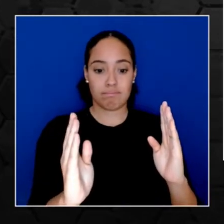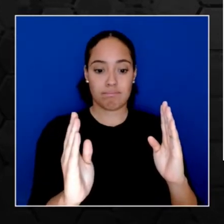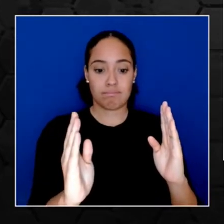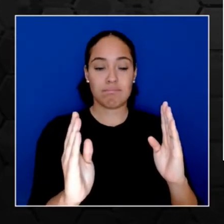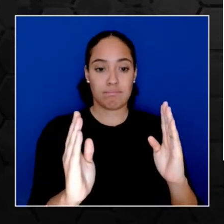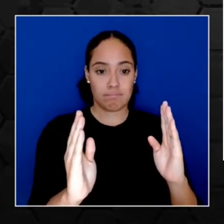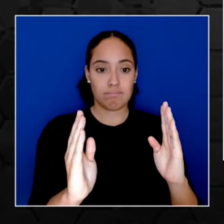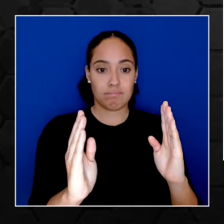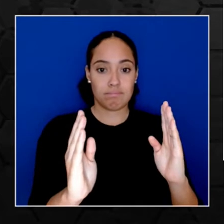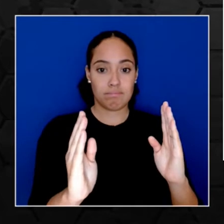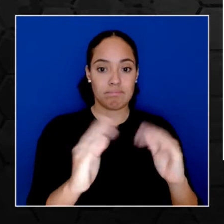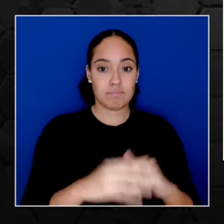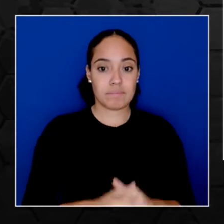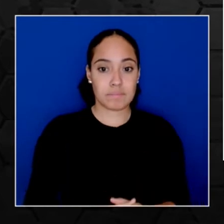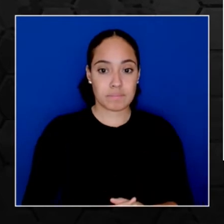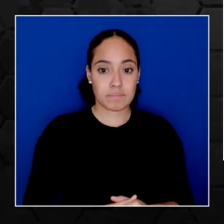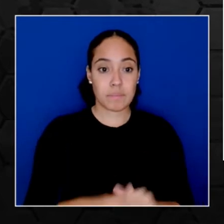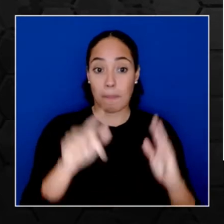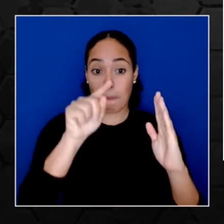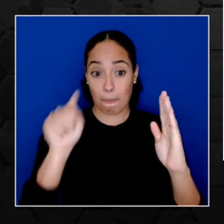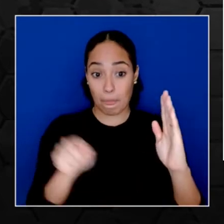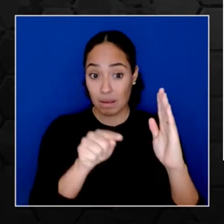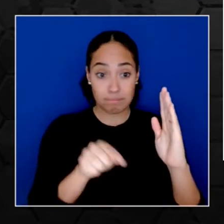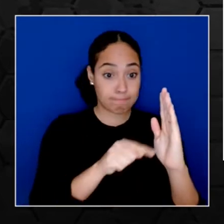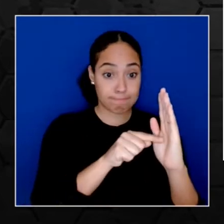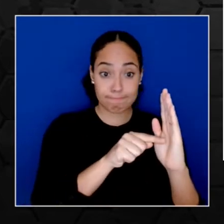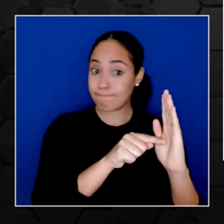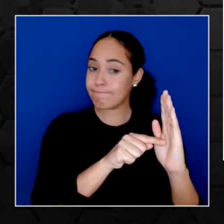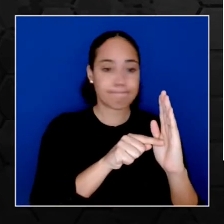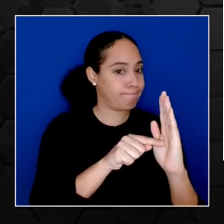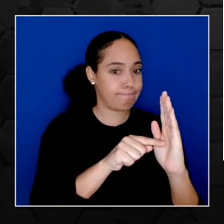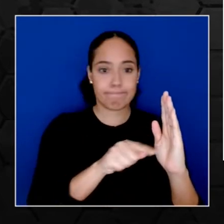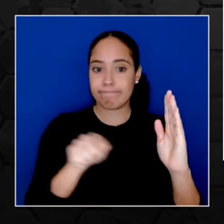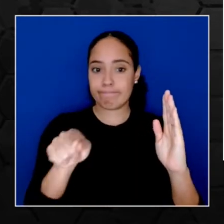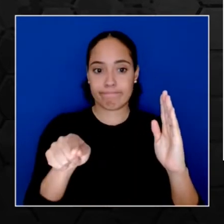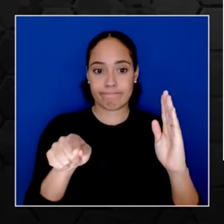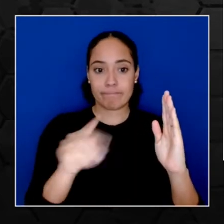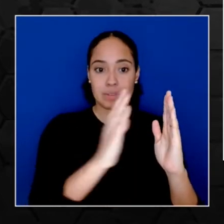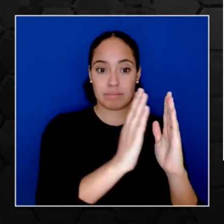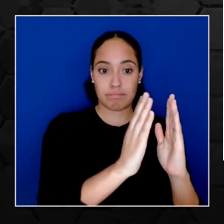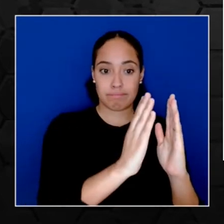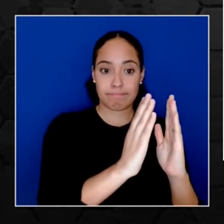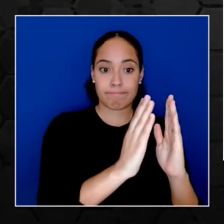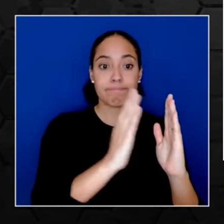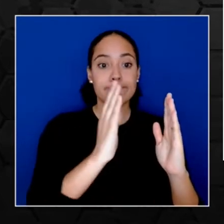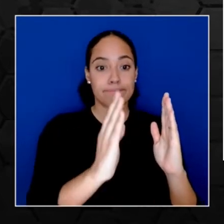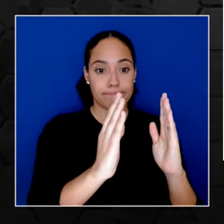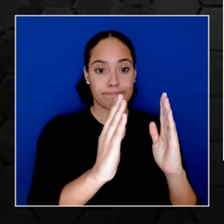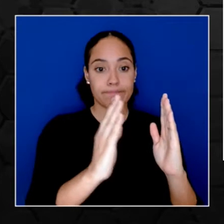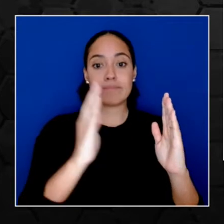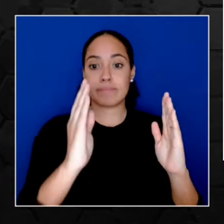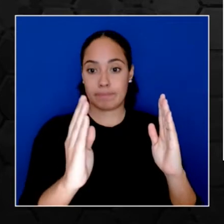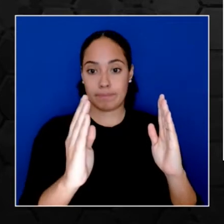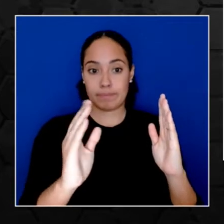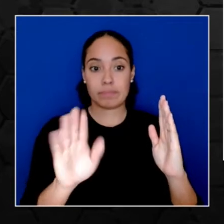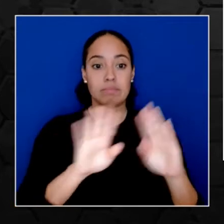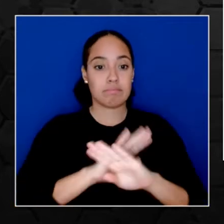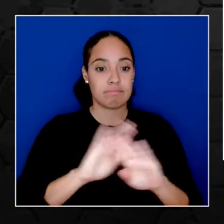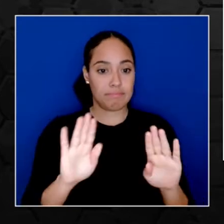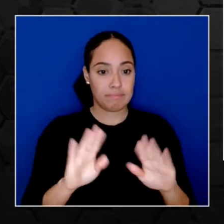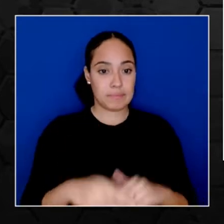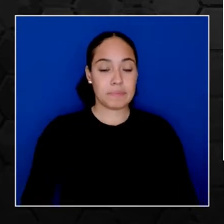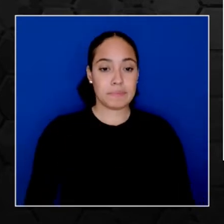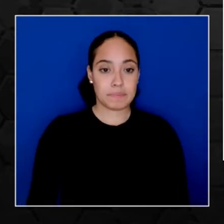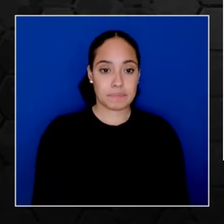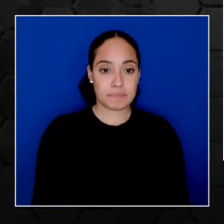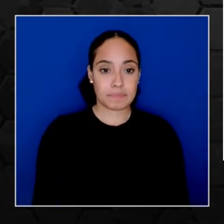main scenario, breaking scenario does not return back to the main scenario. So I'll show you a small demo on how to make interrupting and breaking scenarios. So let me just share